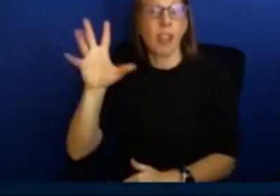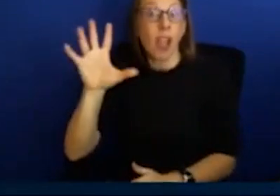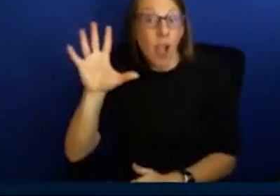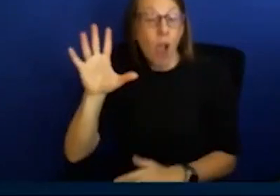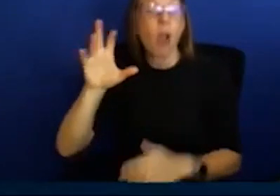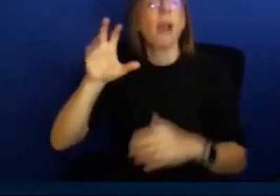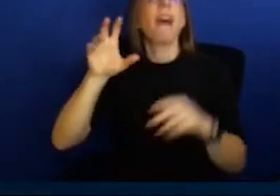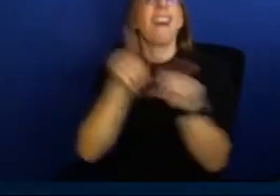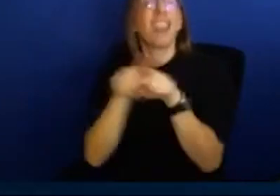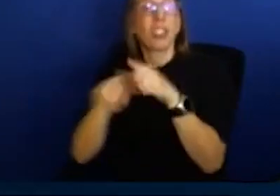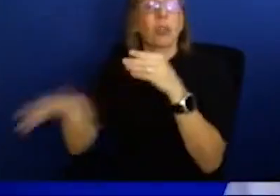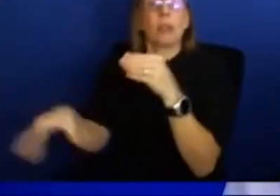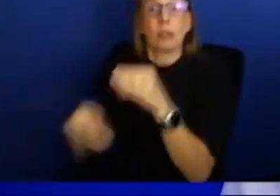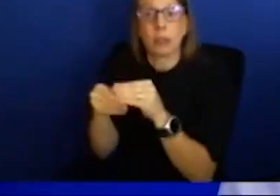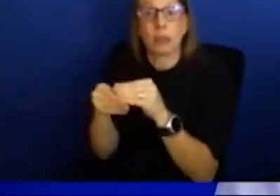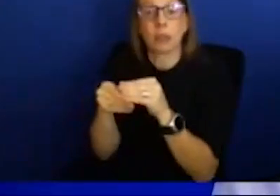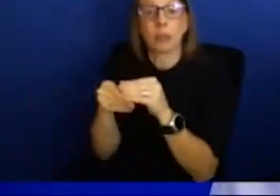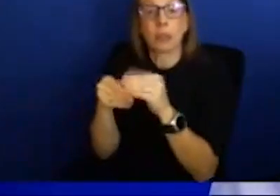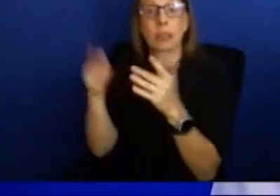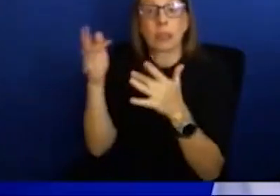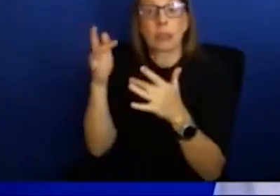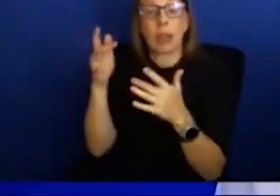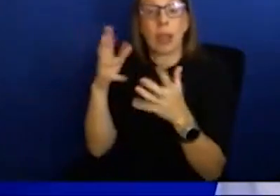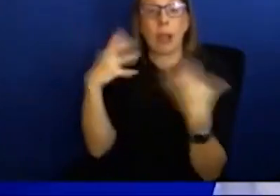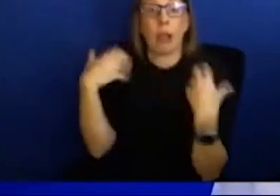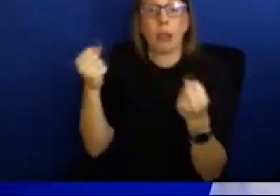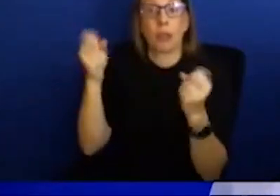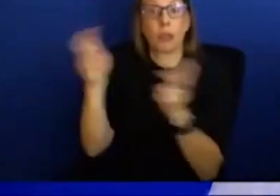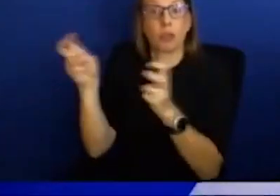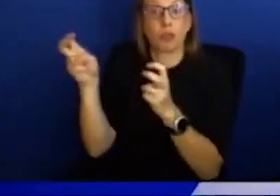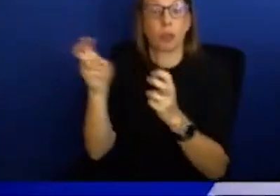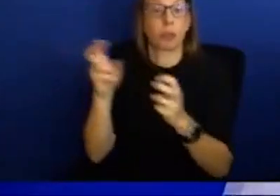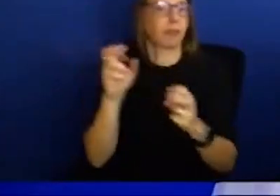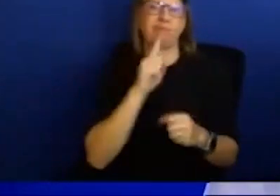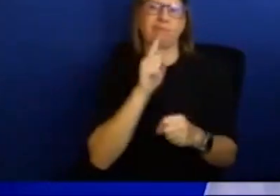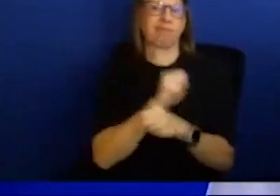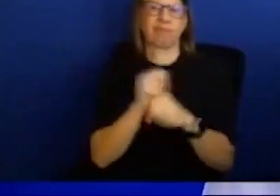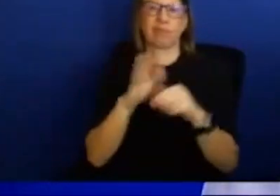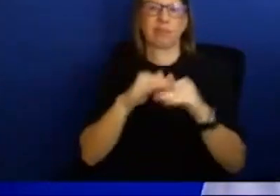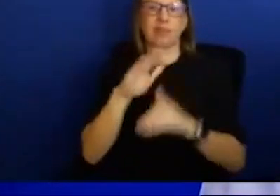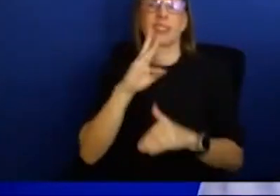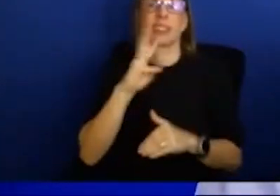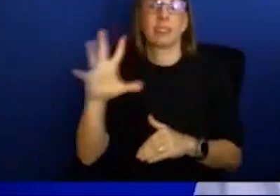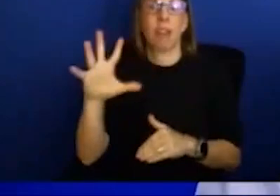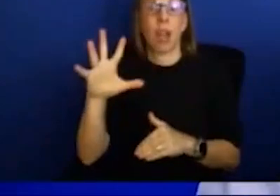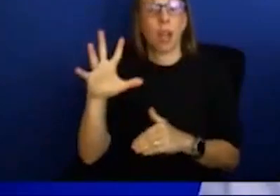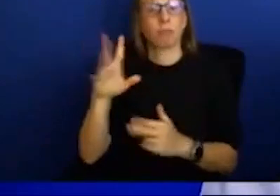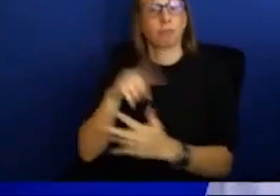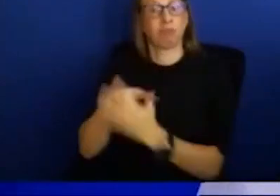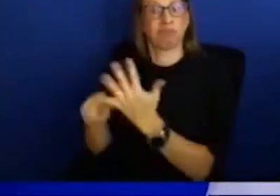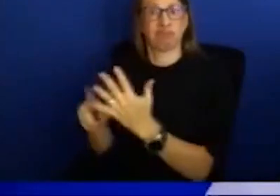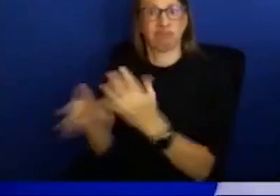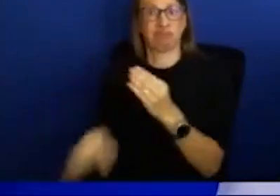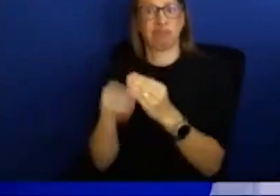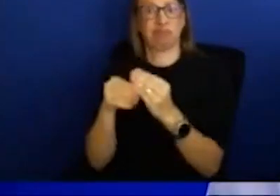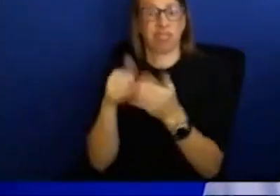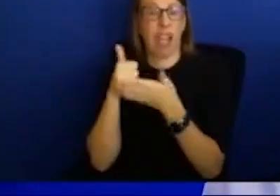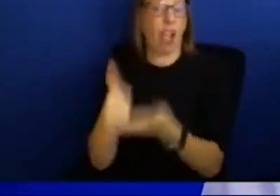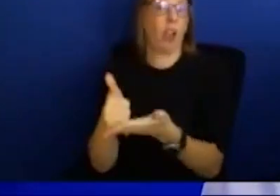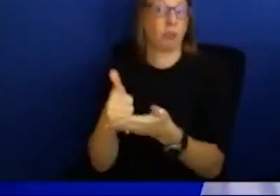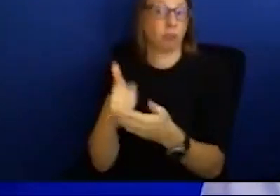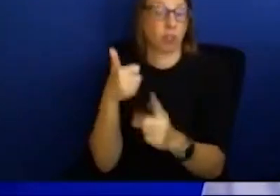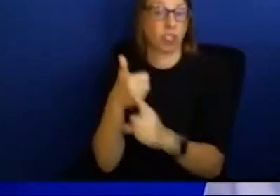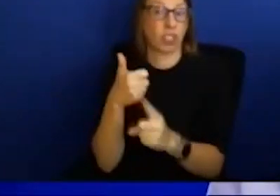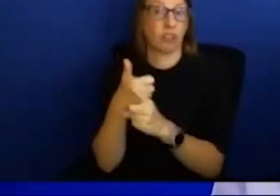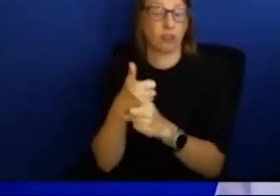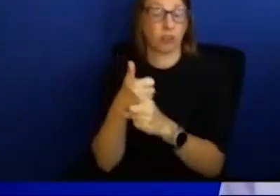other conditions? No, it'd really just be over 65. Those other conditions will certainly contribute to you being in those higher risk